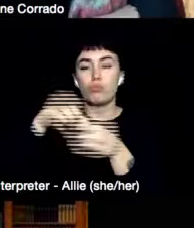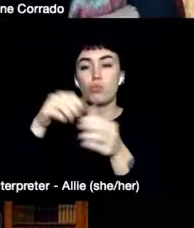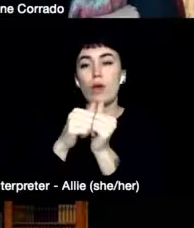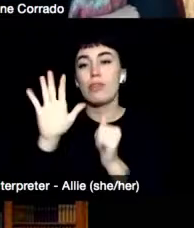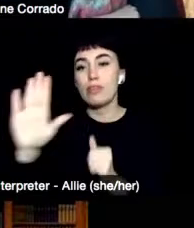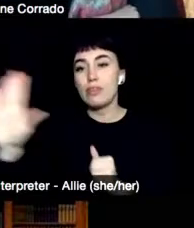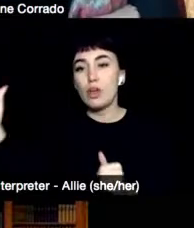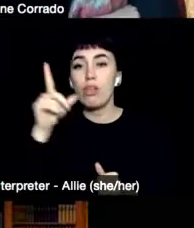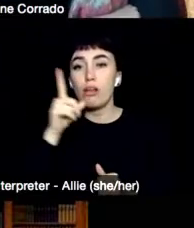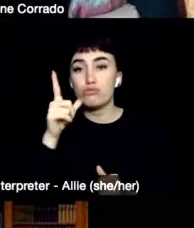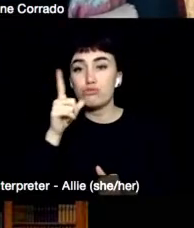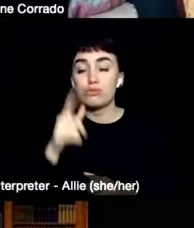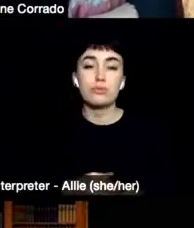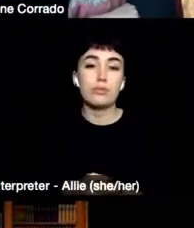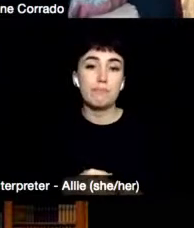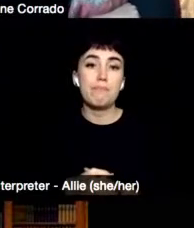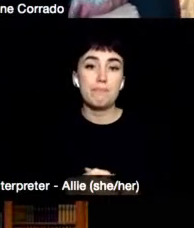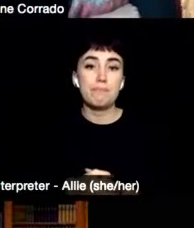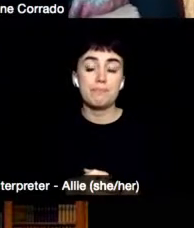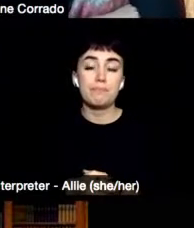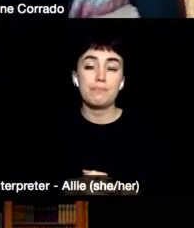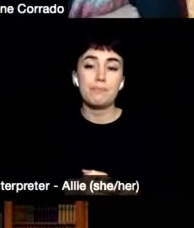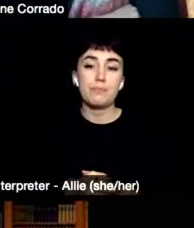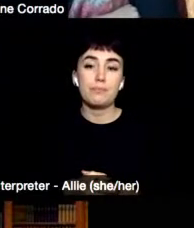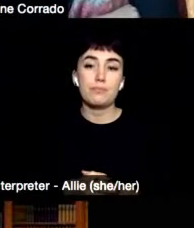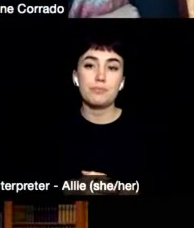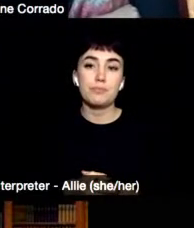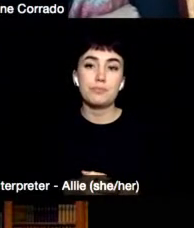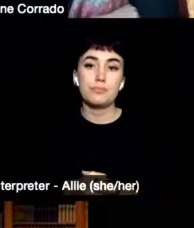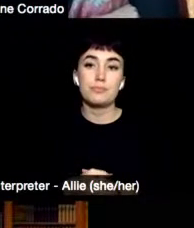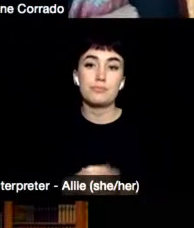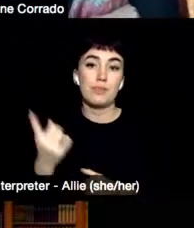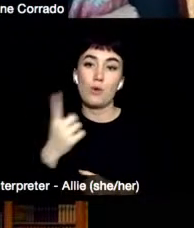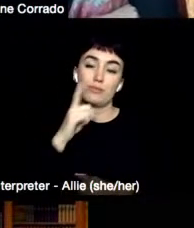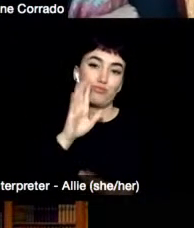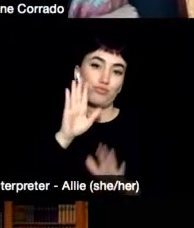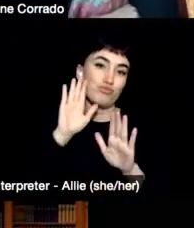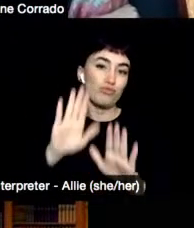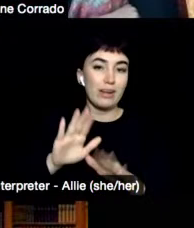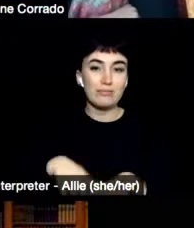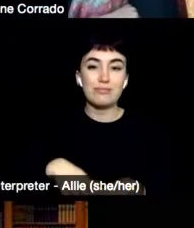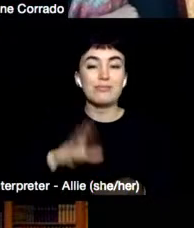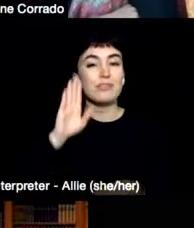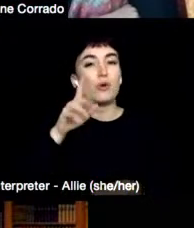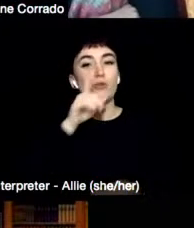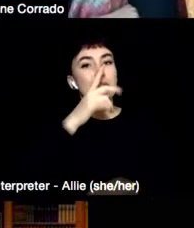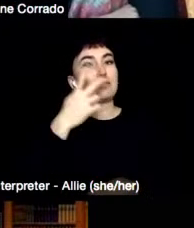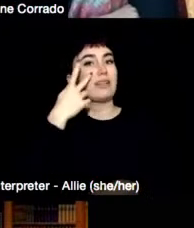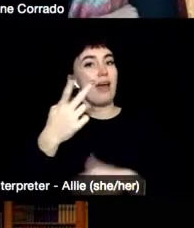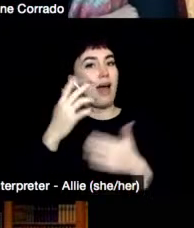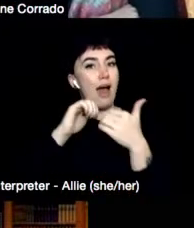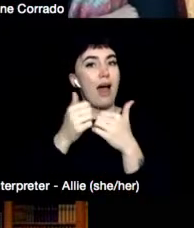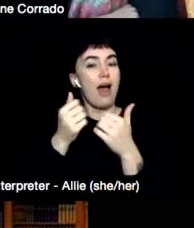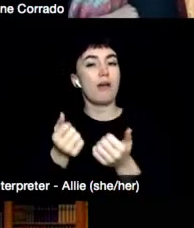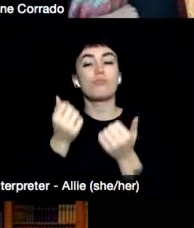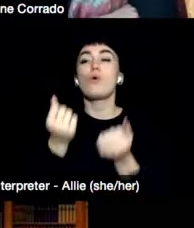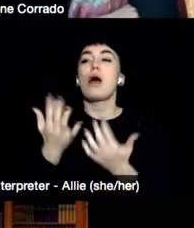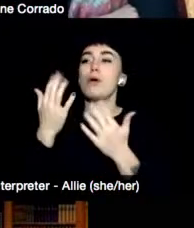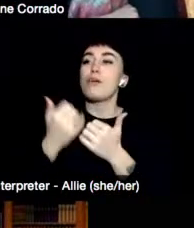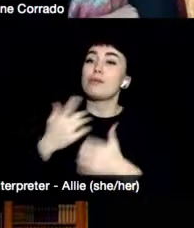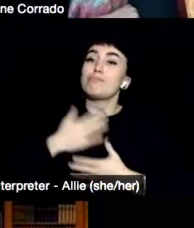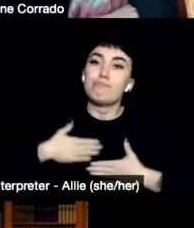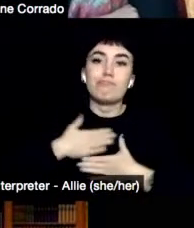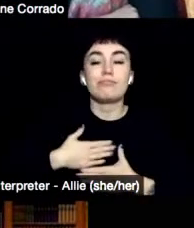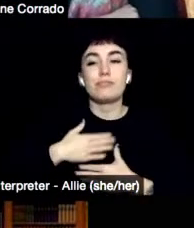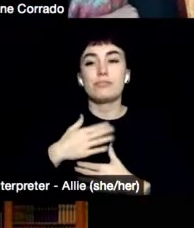lunches. And as always, it's great. You know, you really see how much everybody appreciates that.